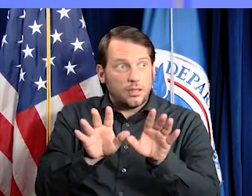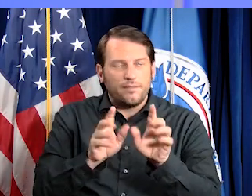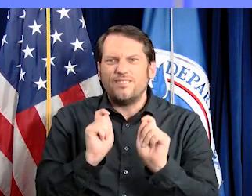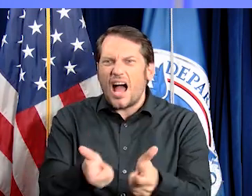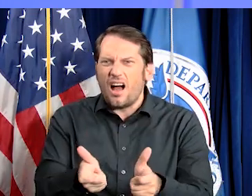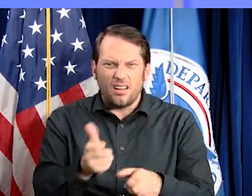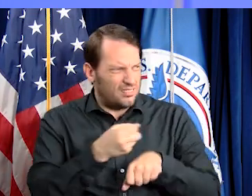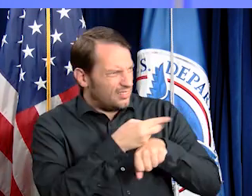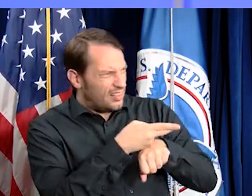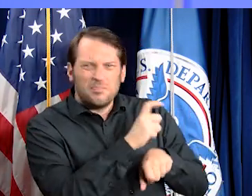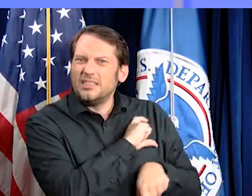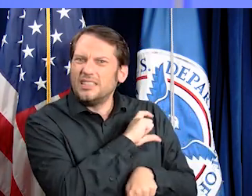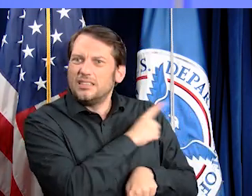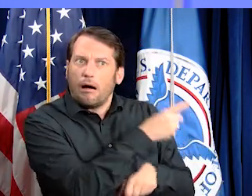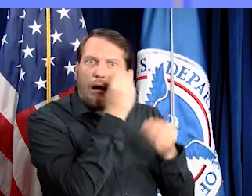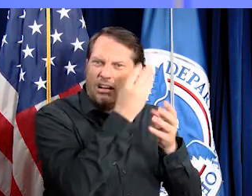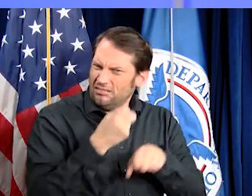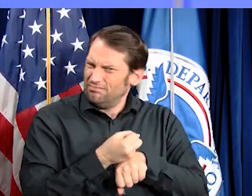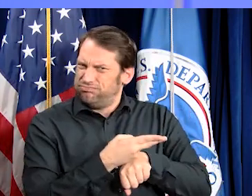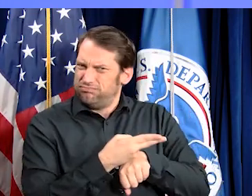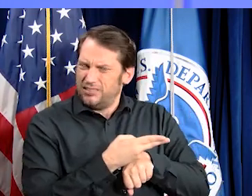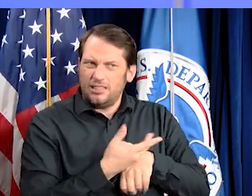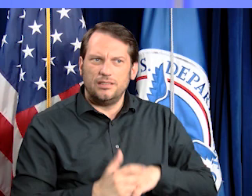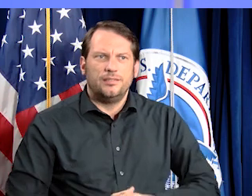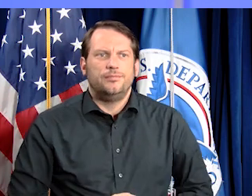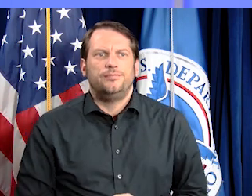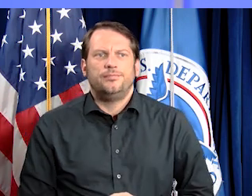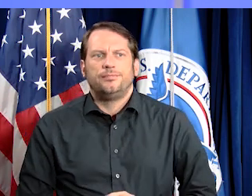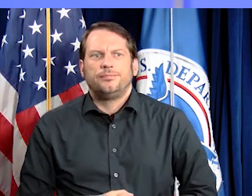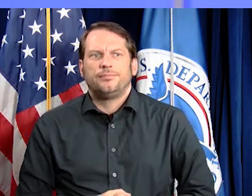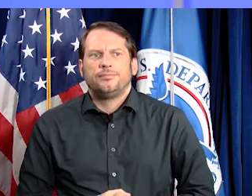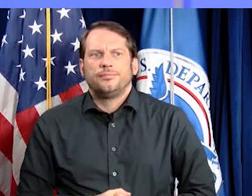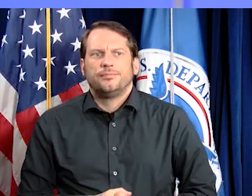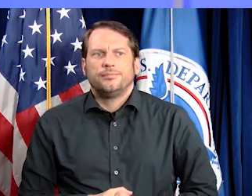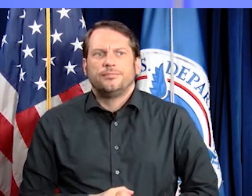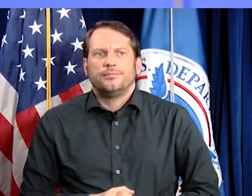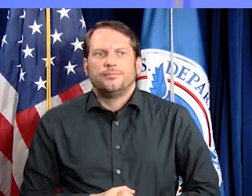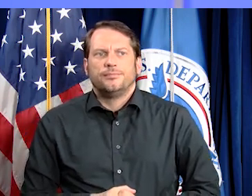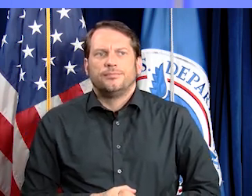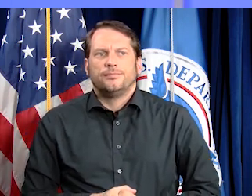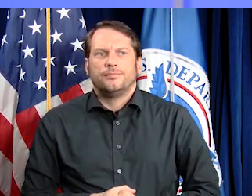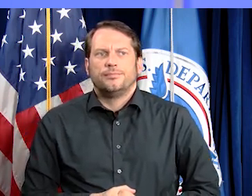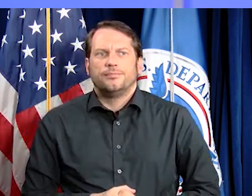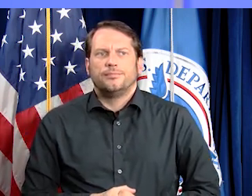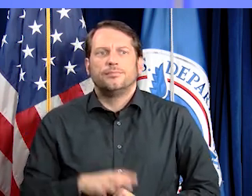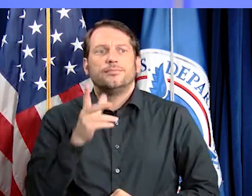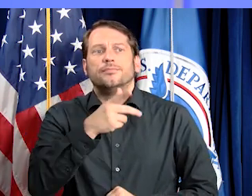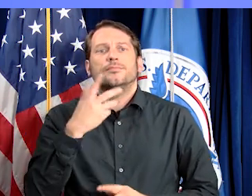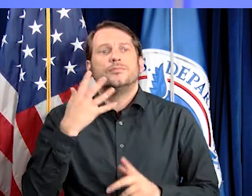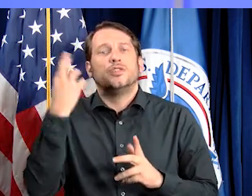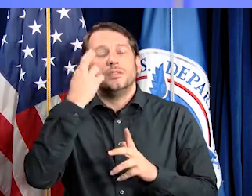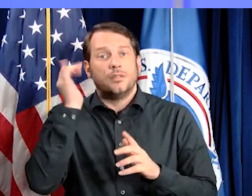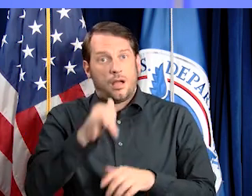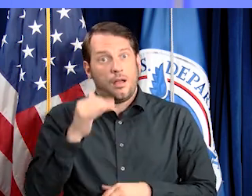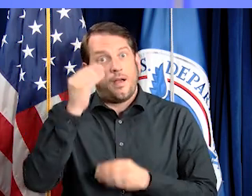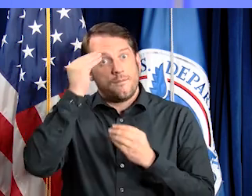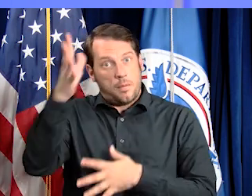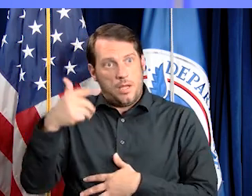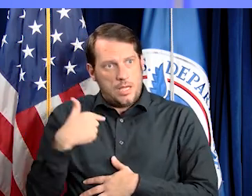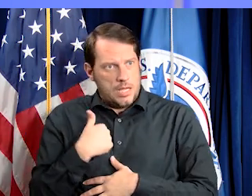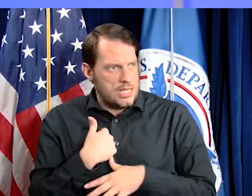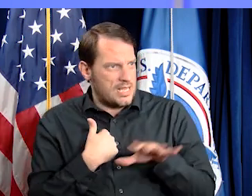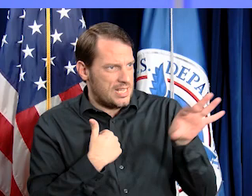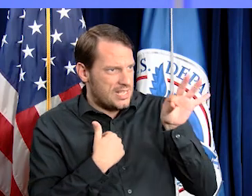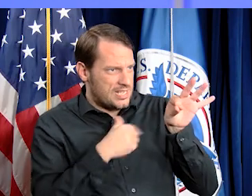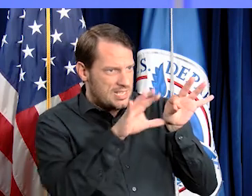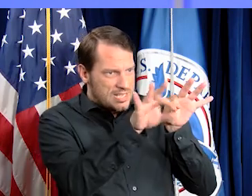law enforcement's. Now, this is in part because what I was doing was just curating information I was finding online.